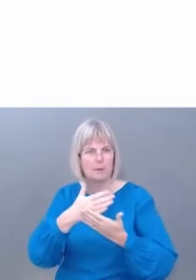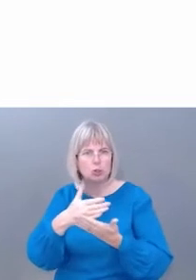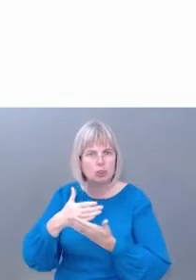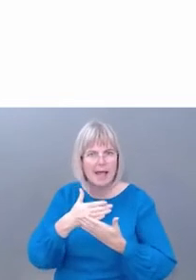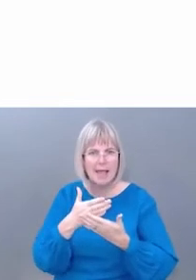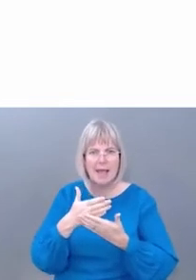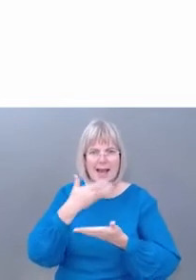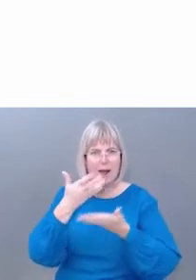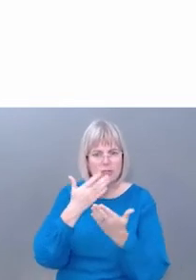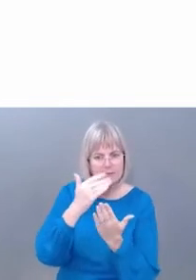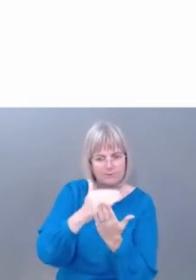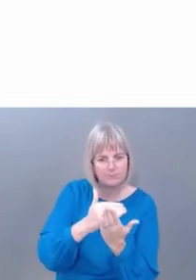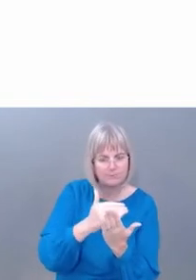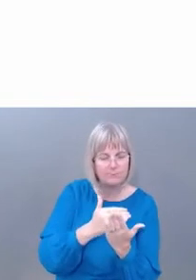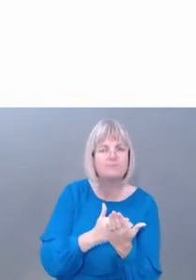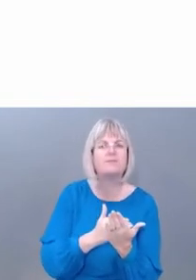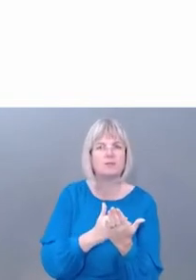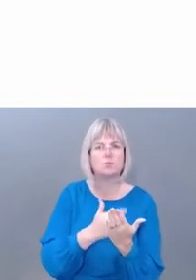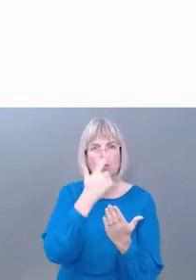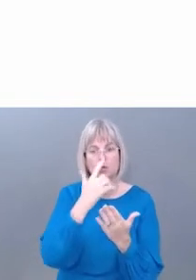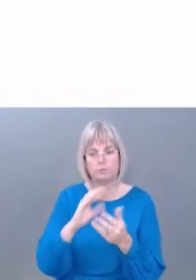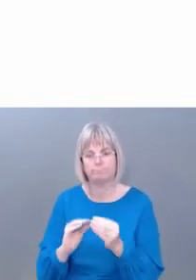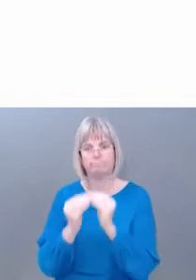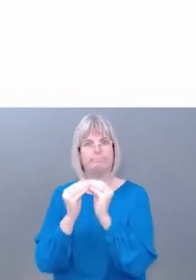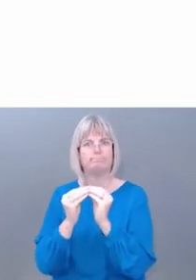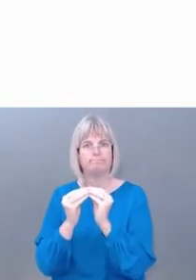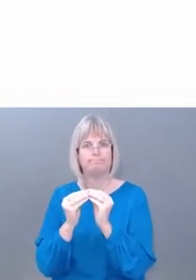formulate a scaffolding for solutions. So the way that Synergy